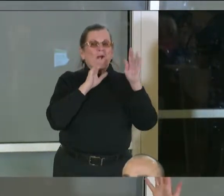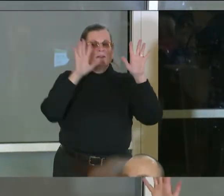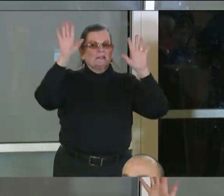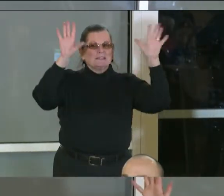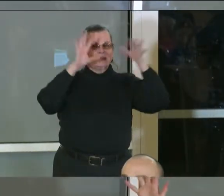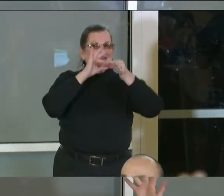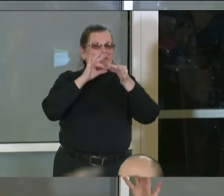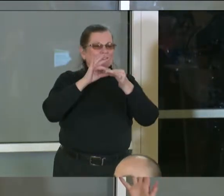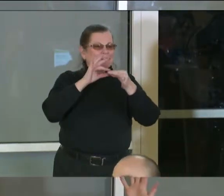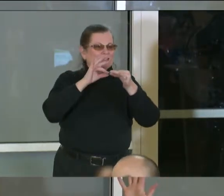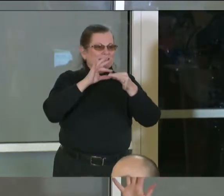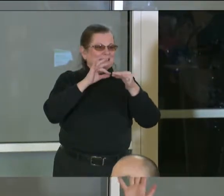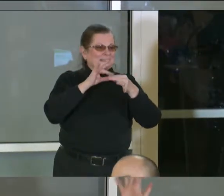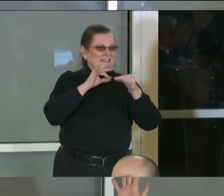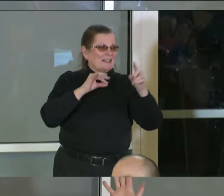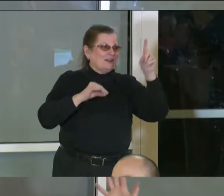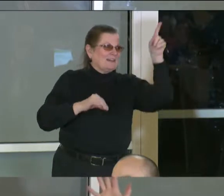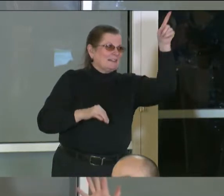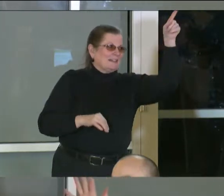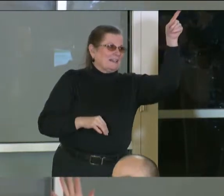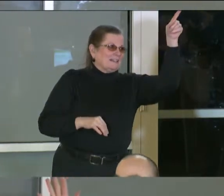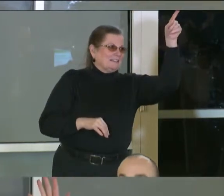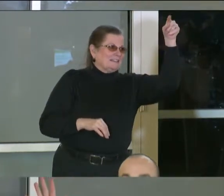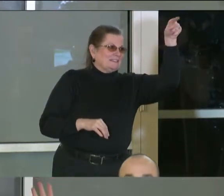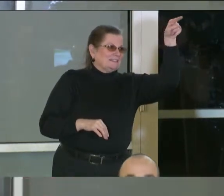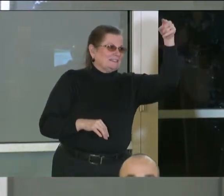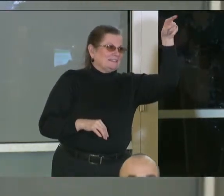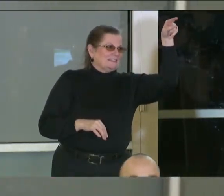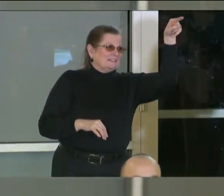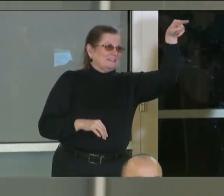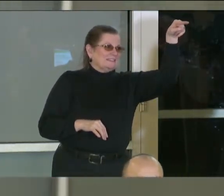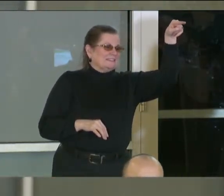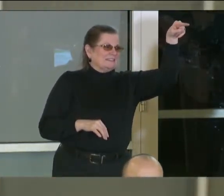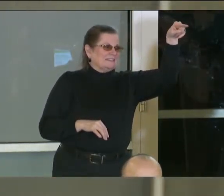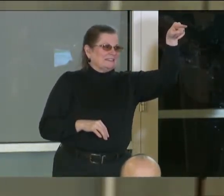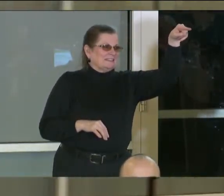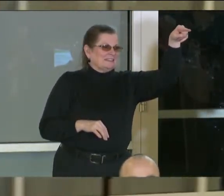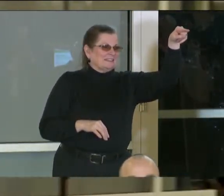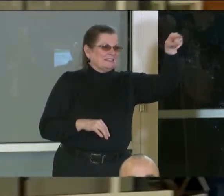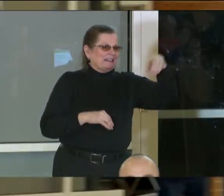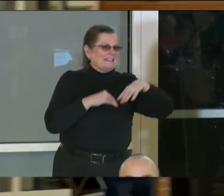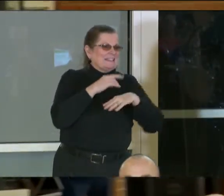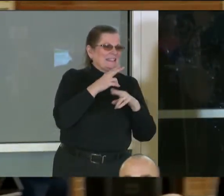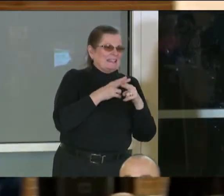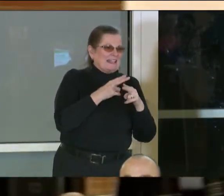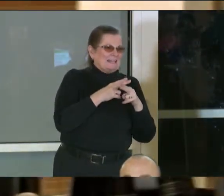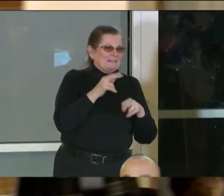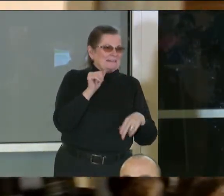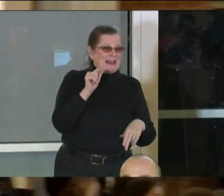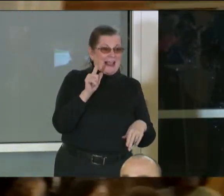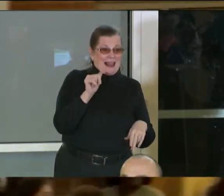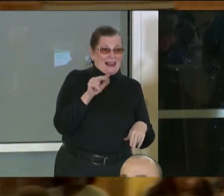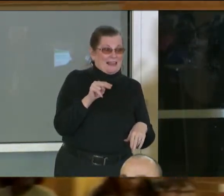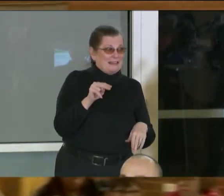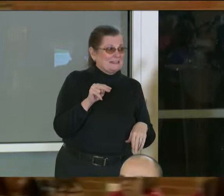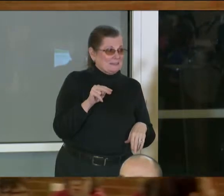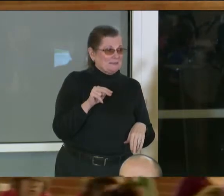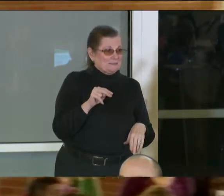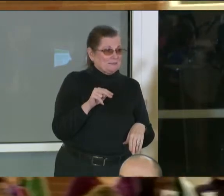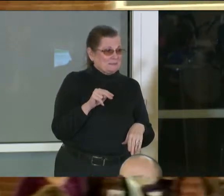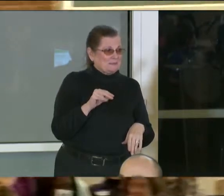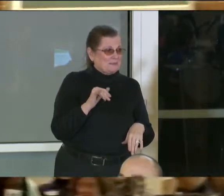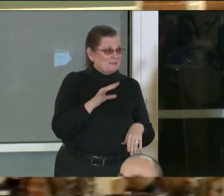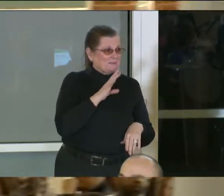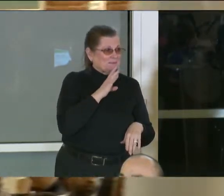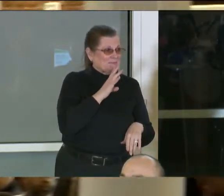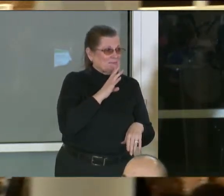All right, Alan, I'm going to you in the back. Alan, will you say your name? Alan, I'm going to you in the back.